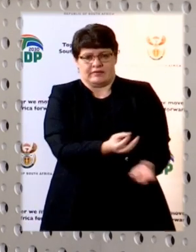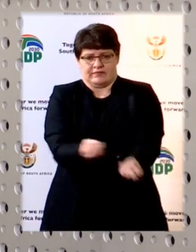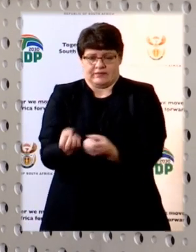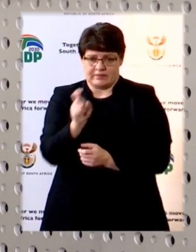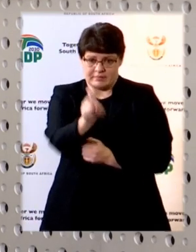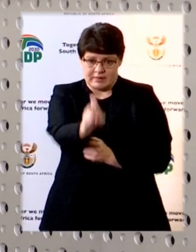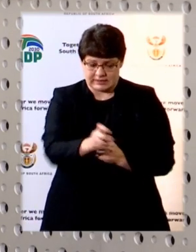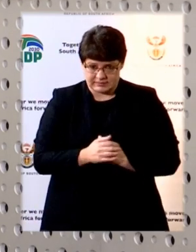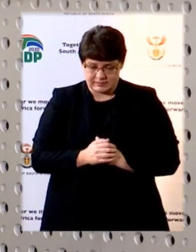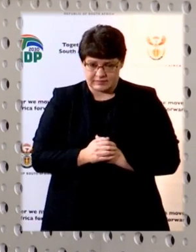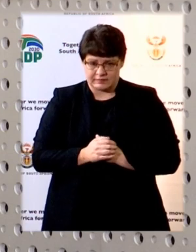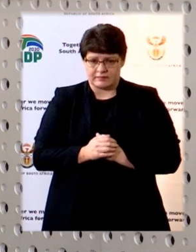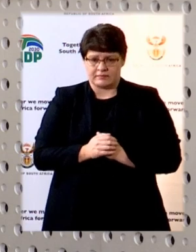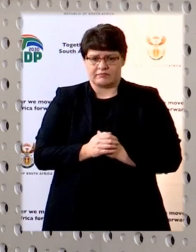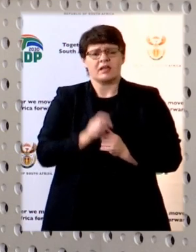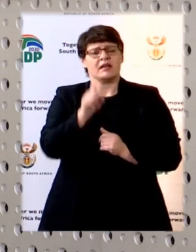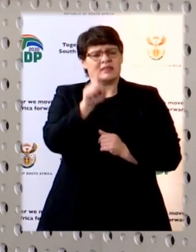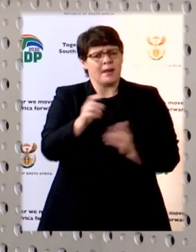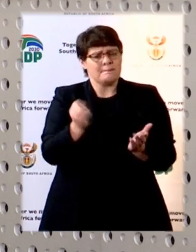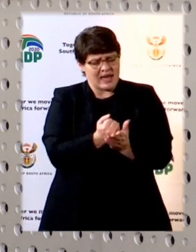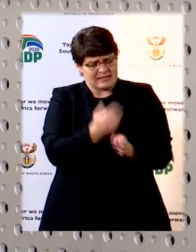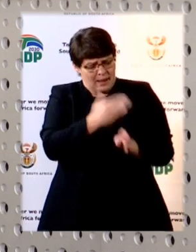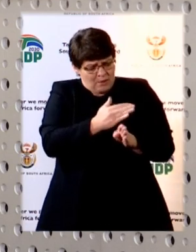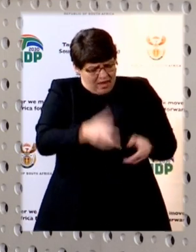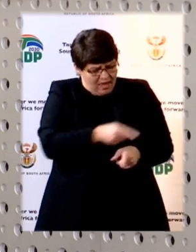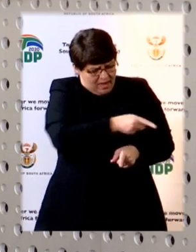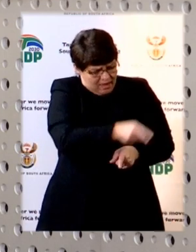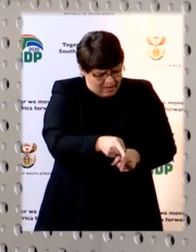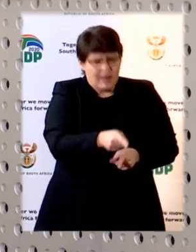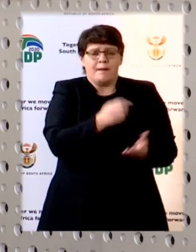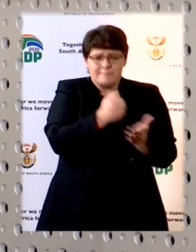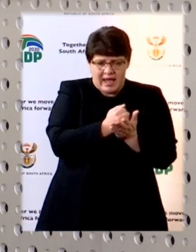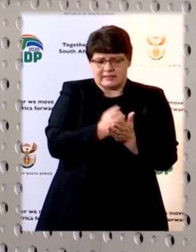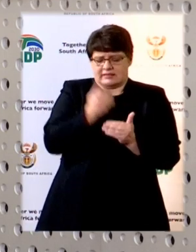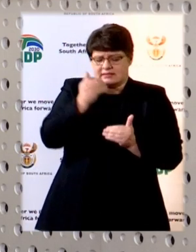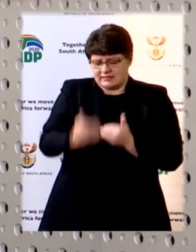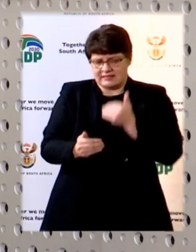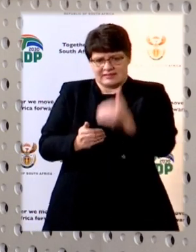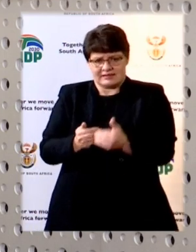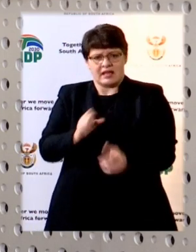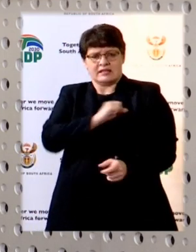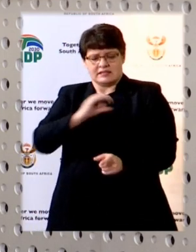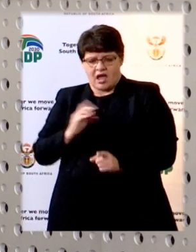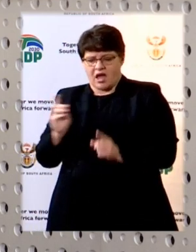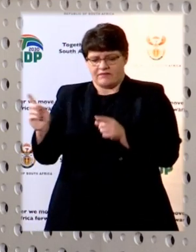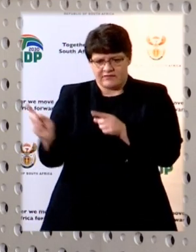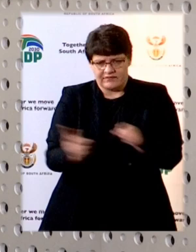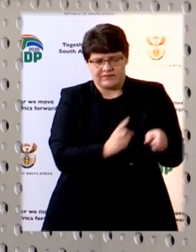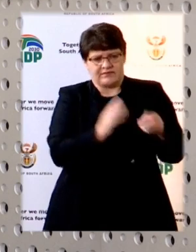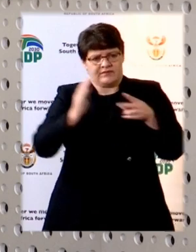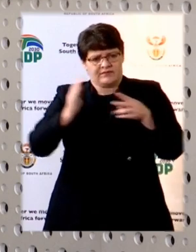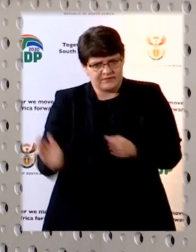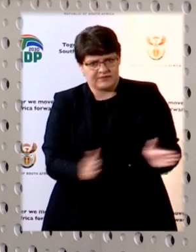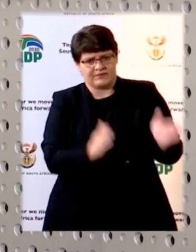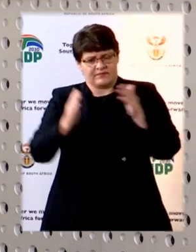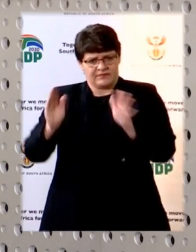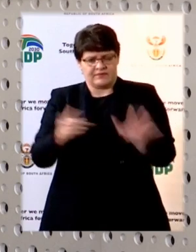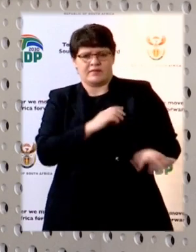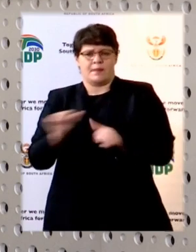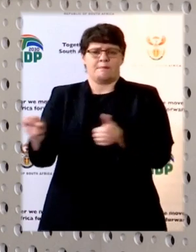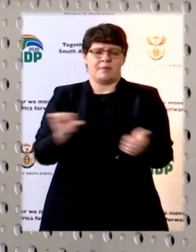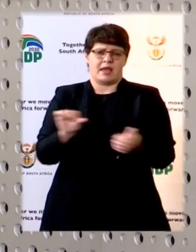The direction also encourages employers to systematically phase in workers at the various mines.